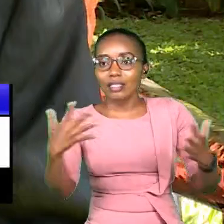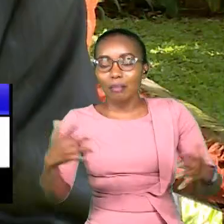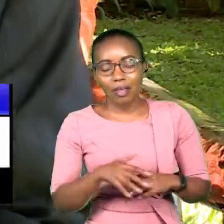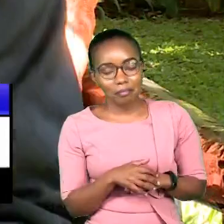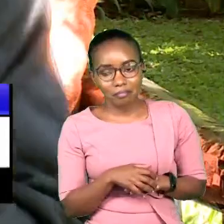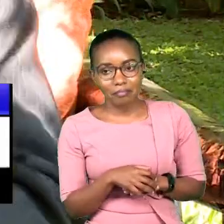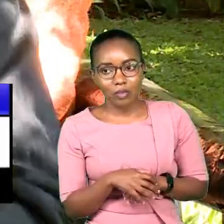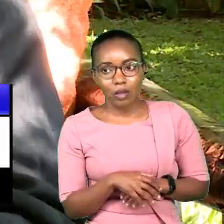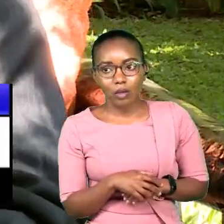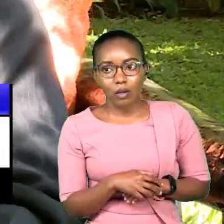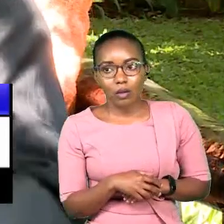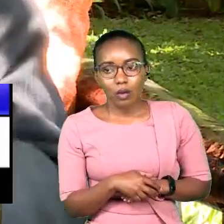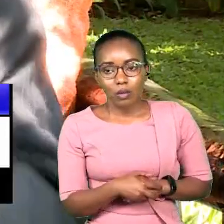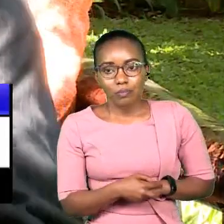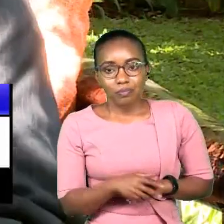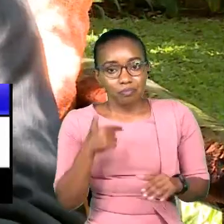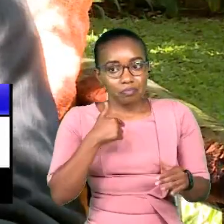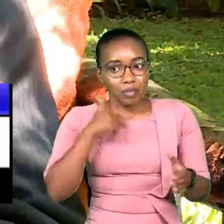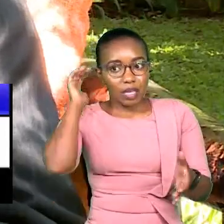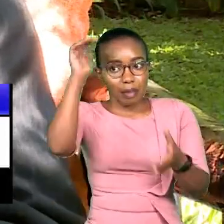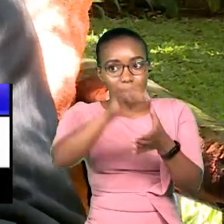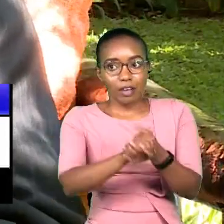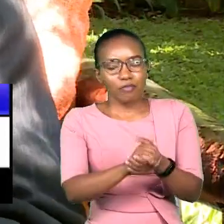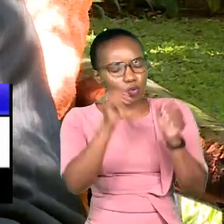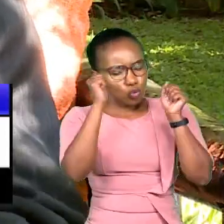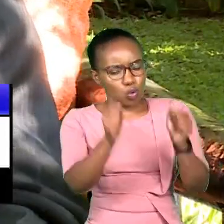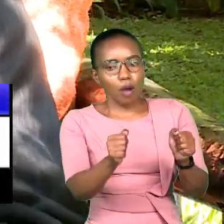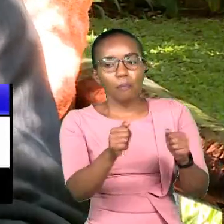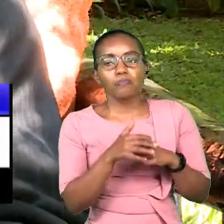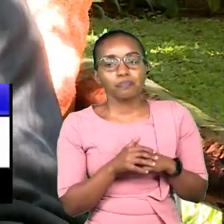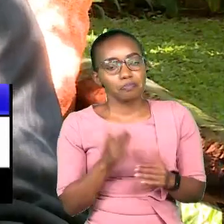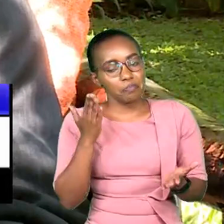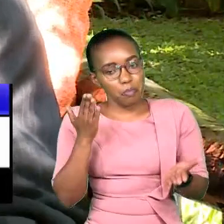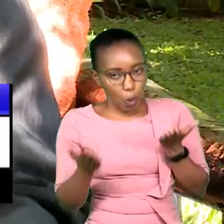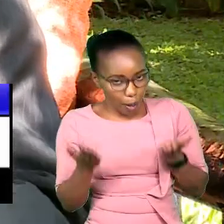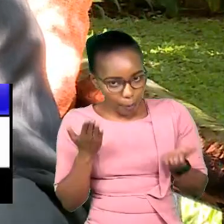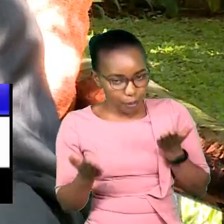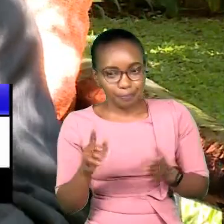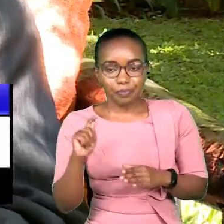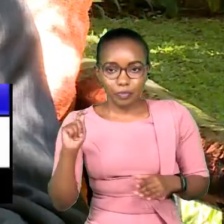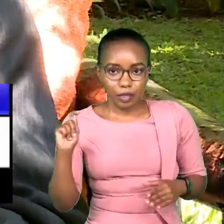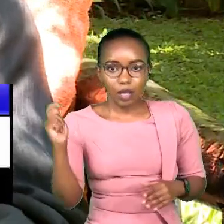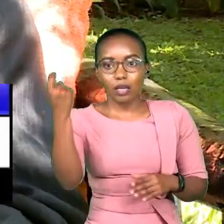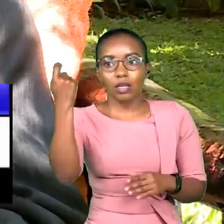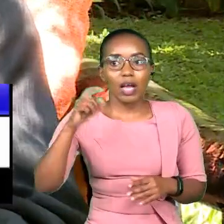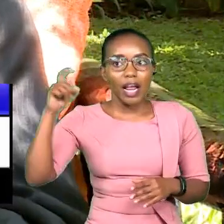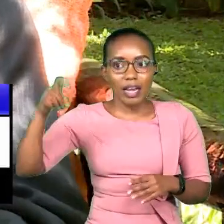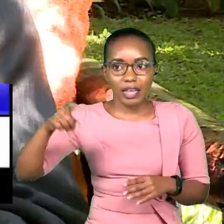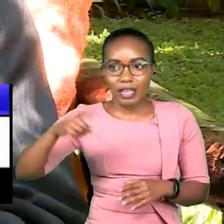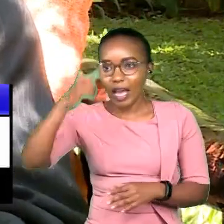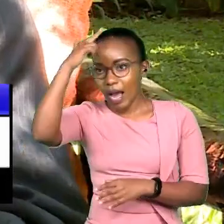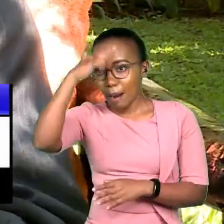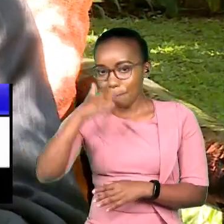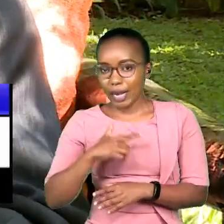you. I believe very strongly that probably Kenya needs a blind